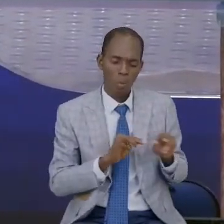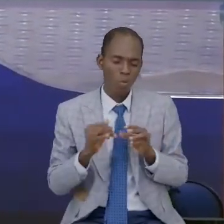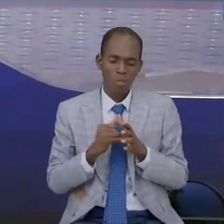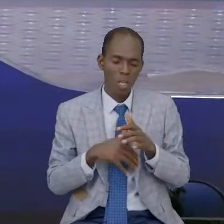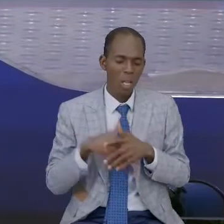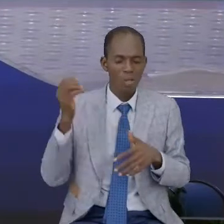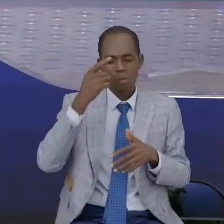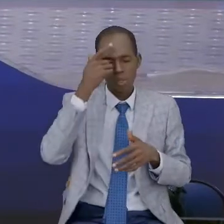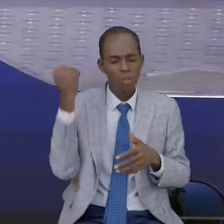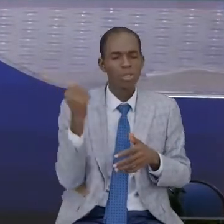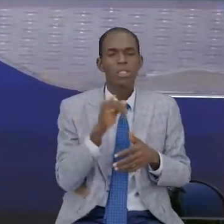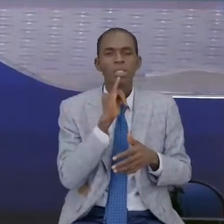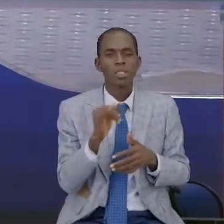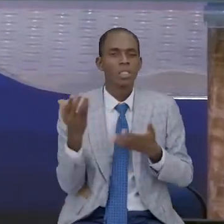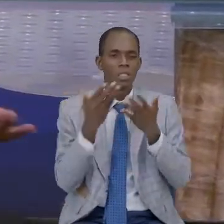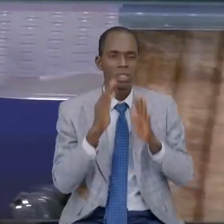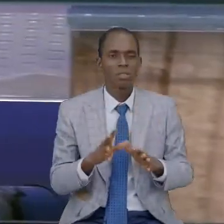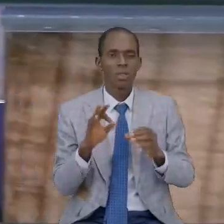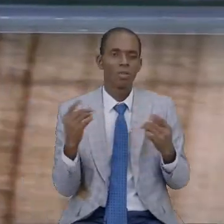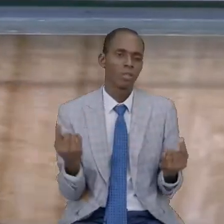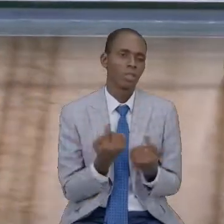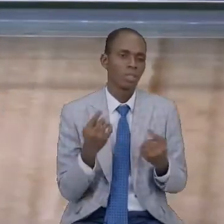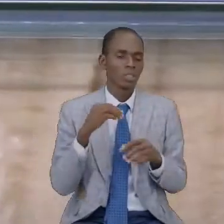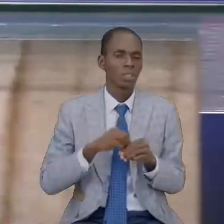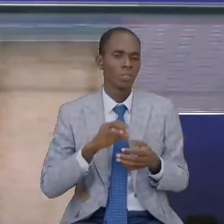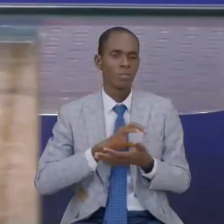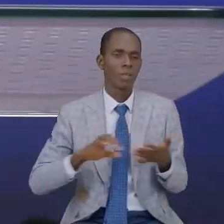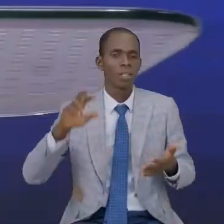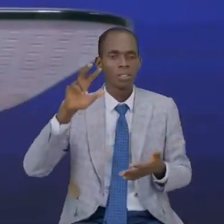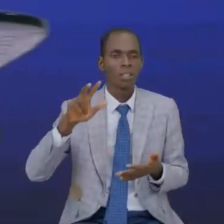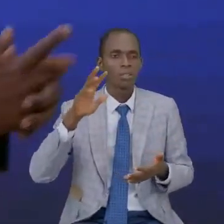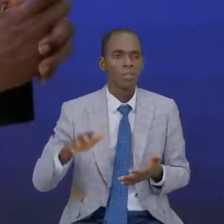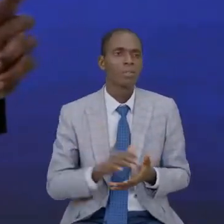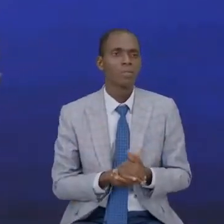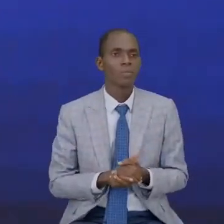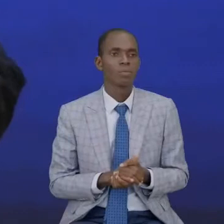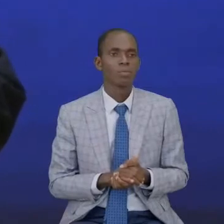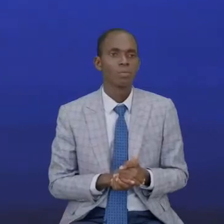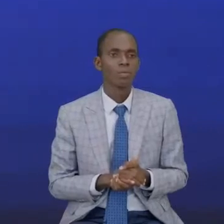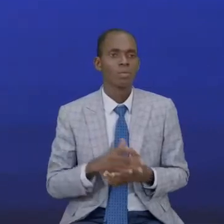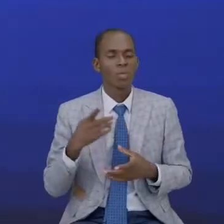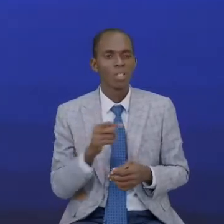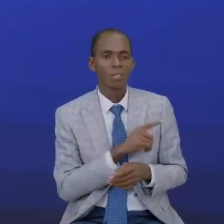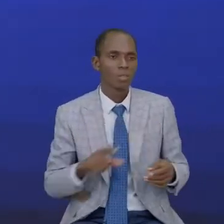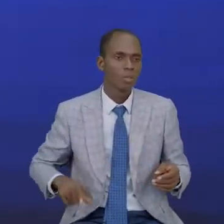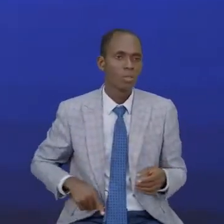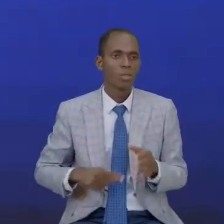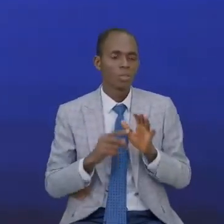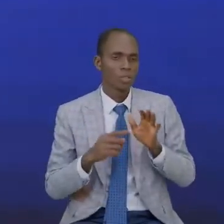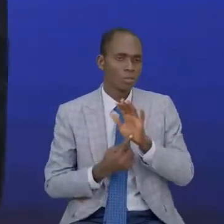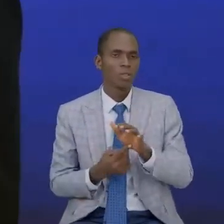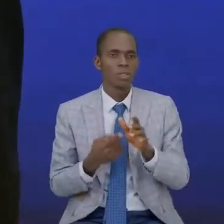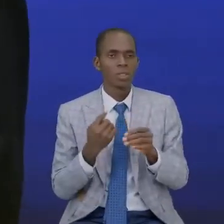off. It becomes a servant of sin. And in verse 35, the Lord revealed, "And the servant